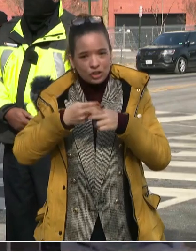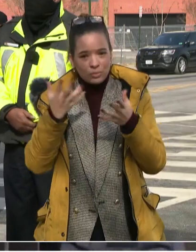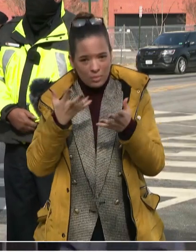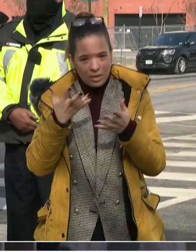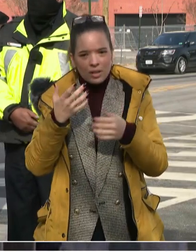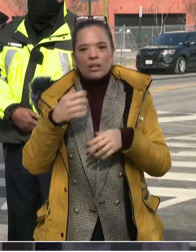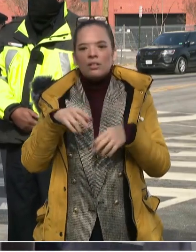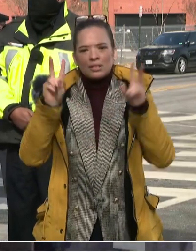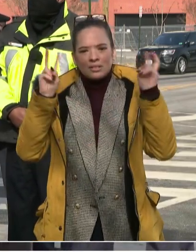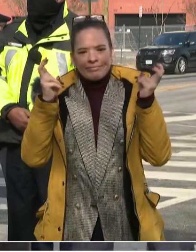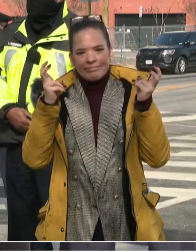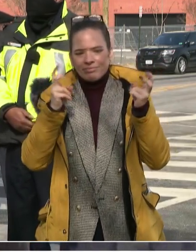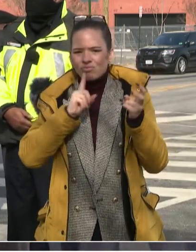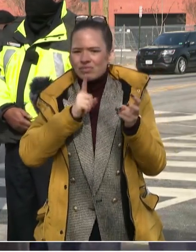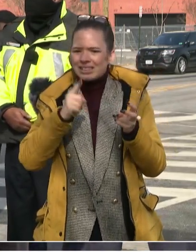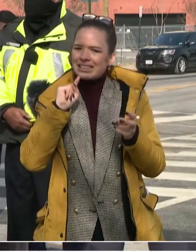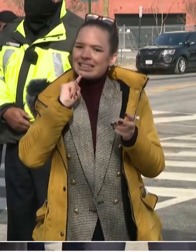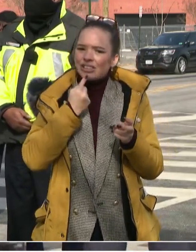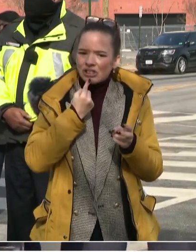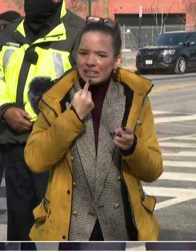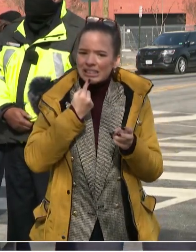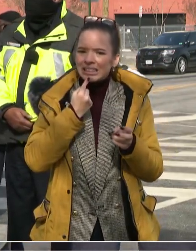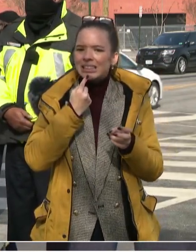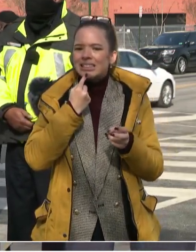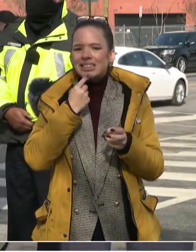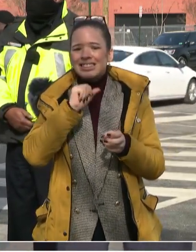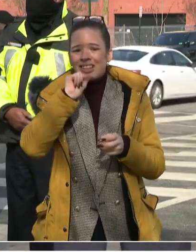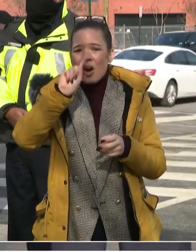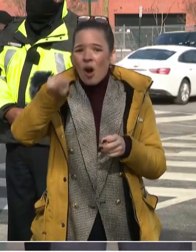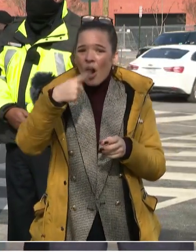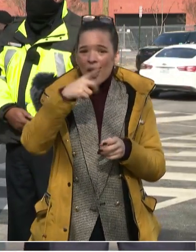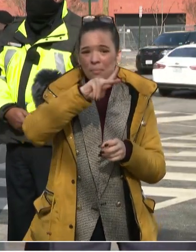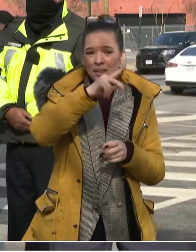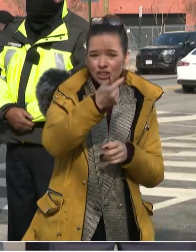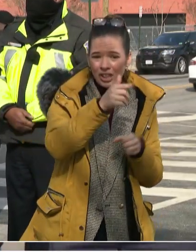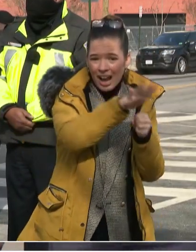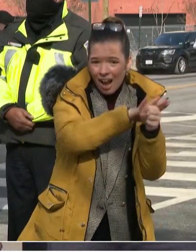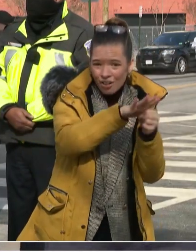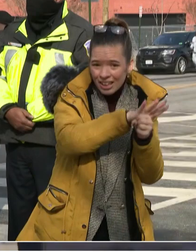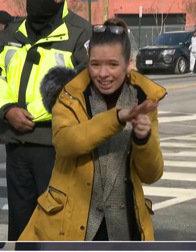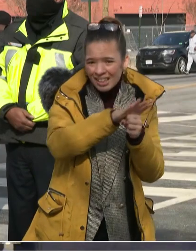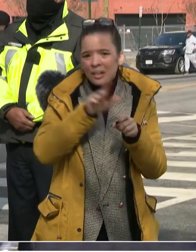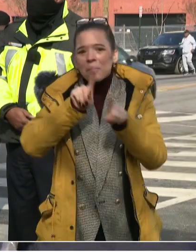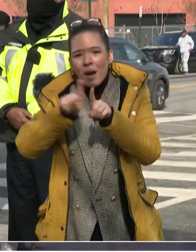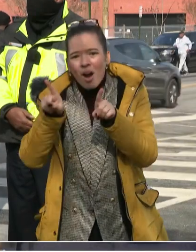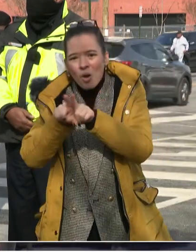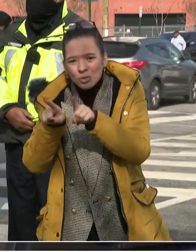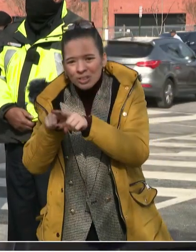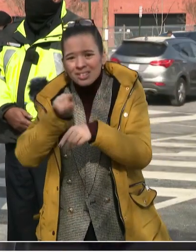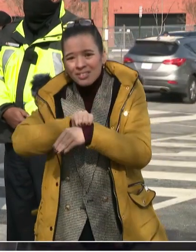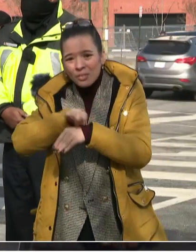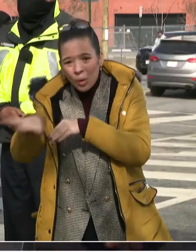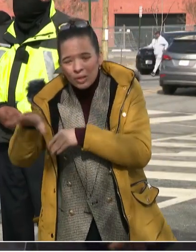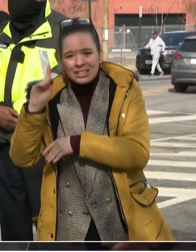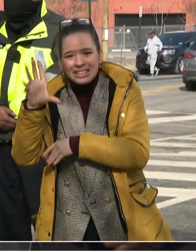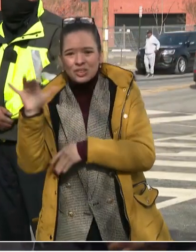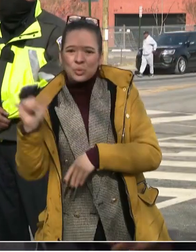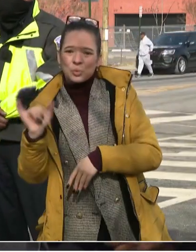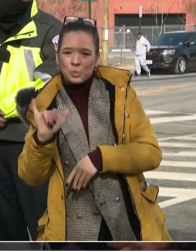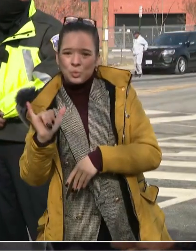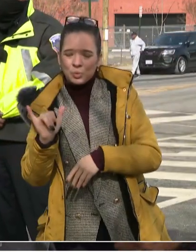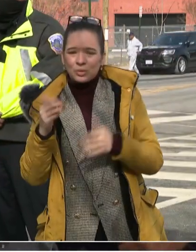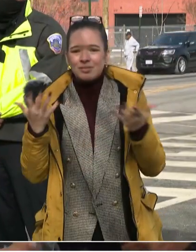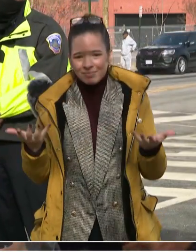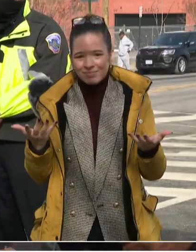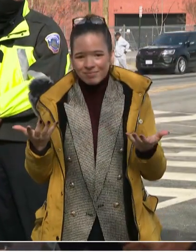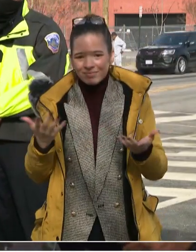has become so serious, not only for Prince George's County, but we're here because this issue also is very serious in Washington, D.C.,